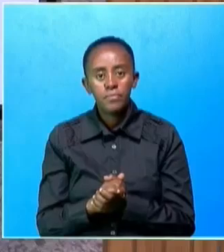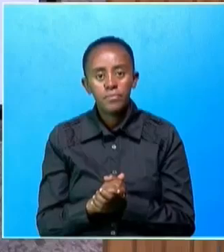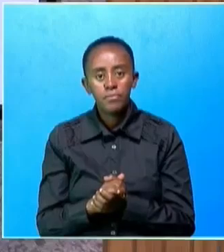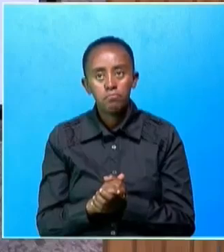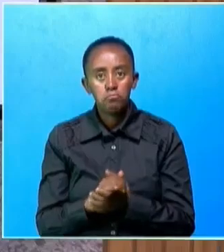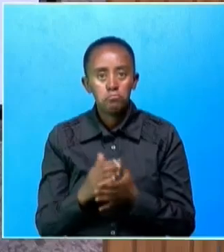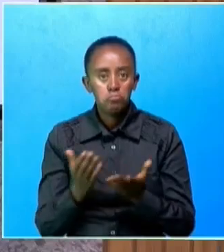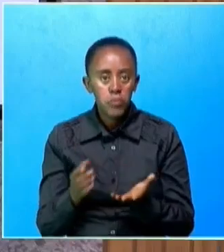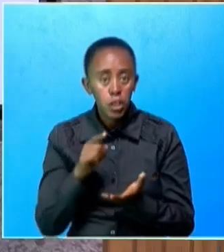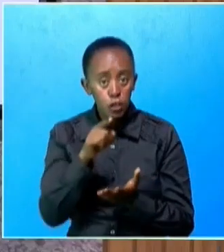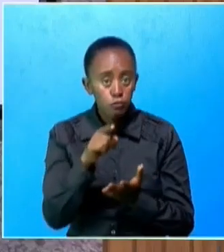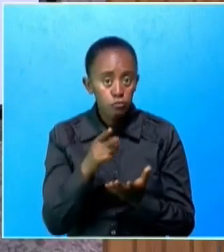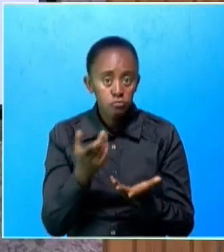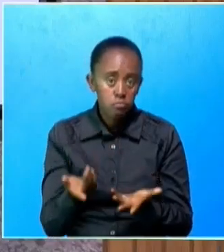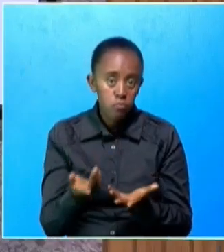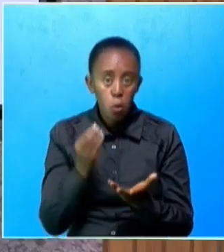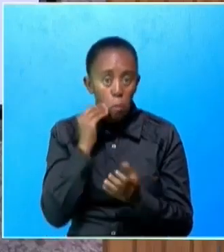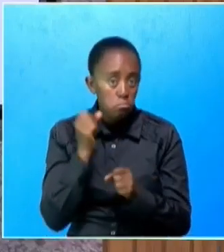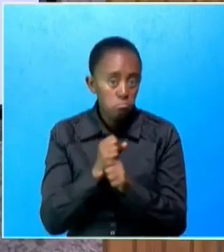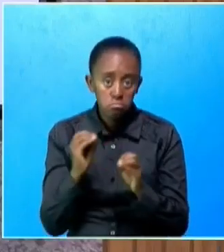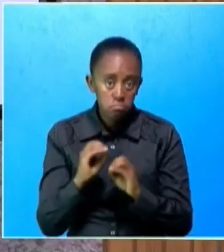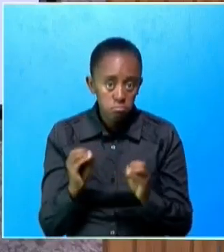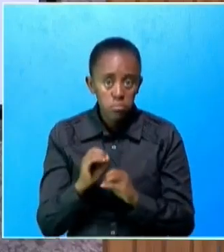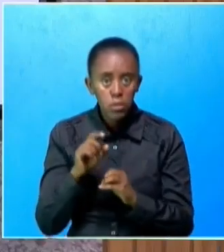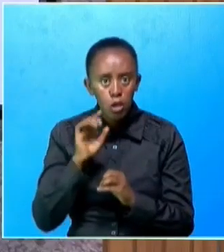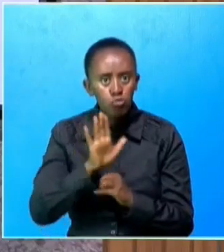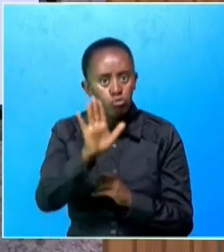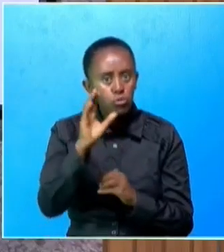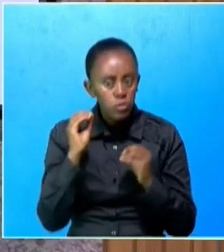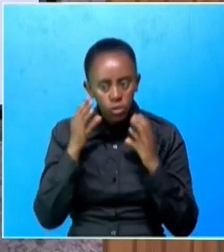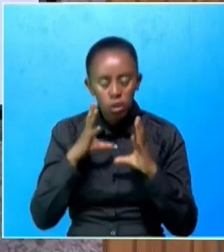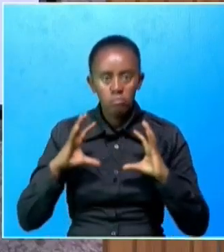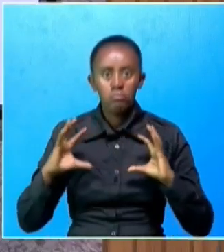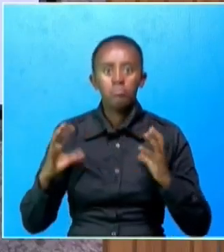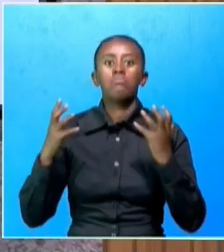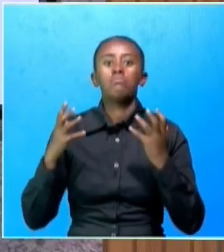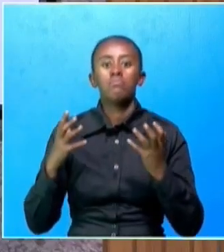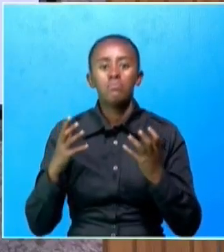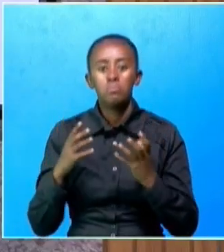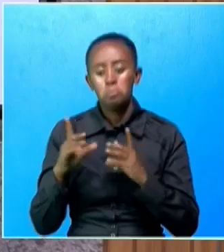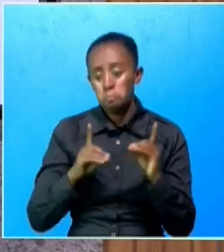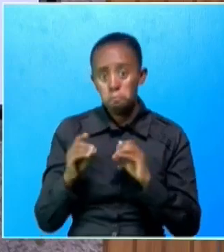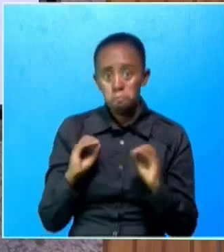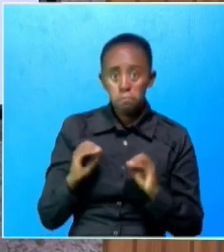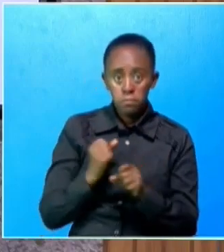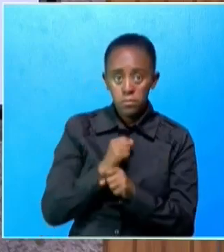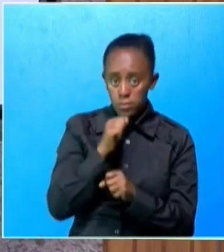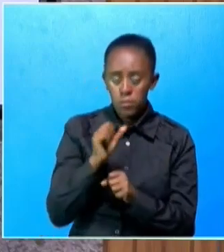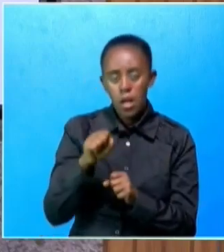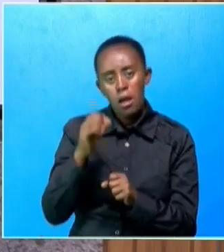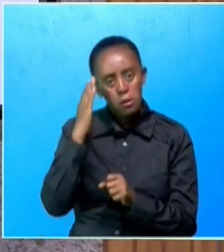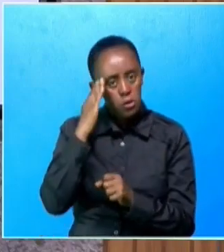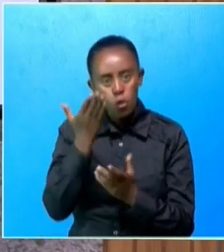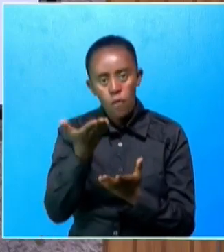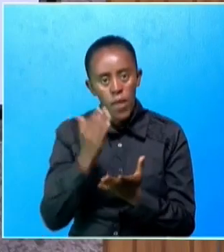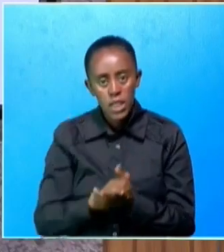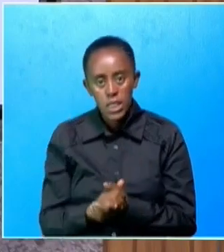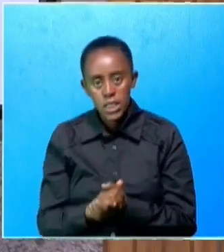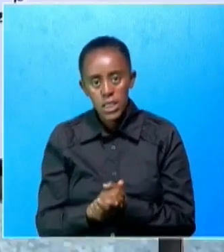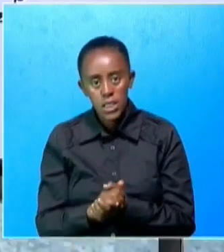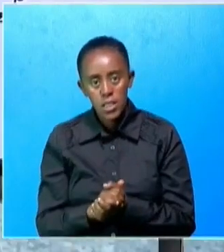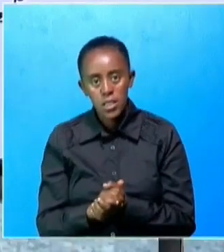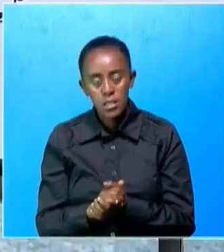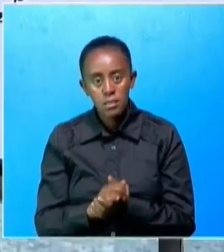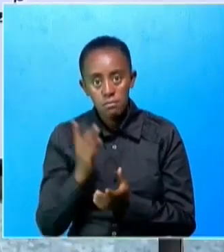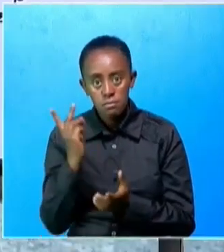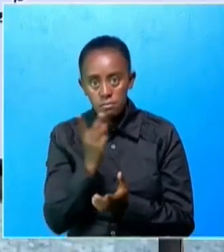If you don't do your homework, your teacher is angry. Your teacher is angry if you don't do your homework. It's obvious that. See,